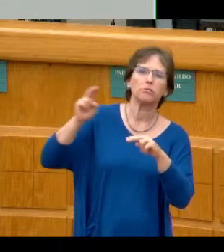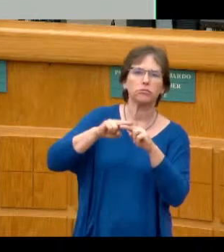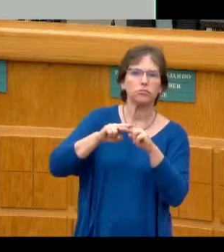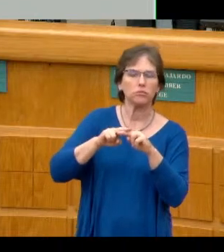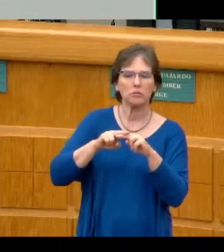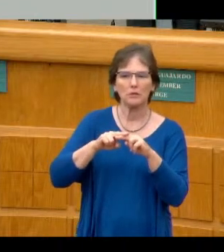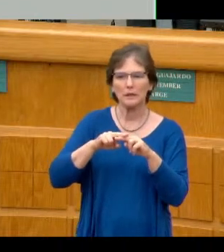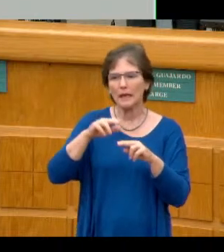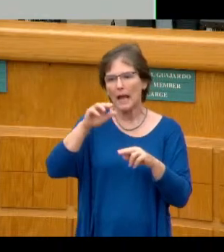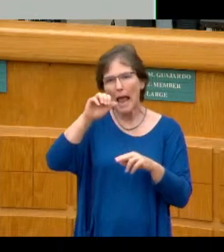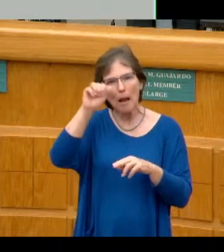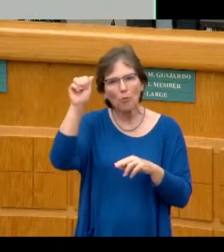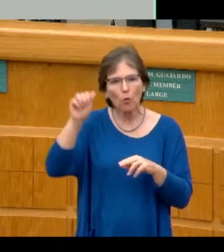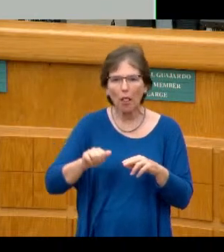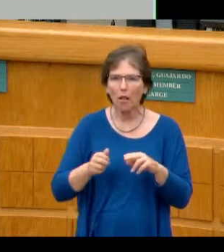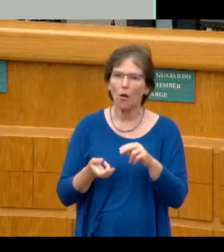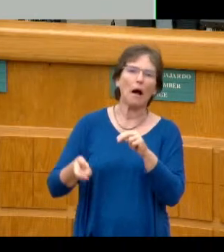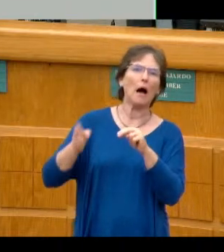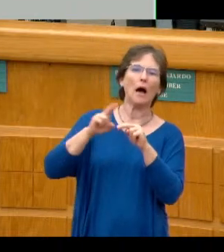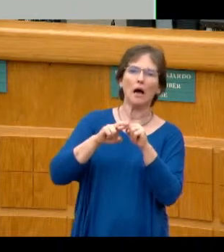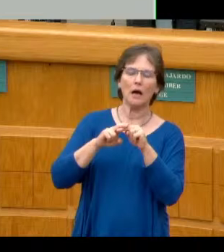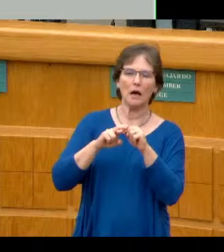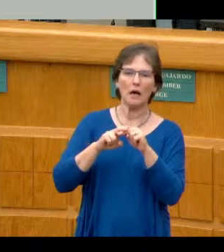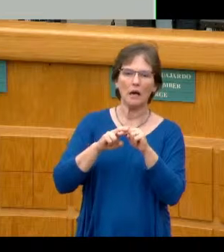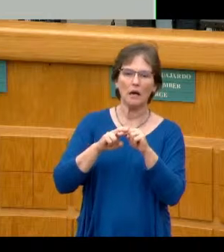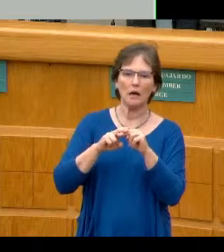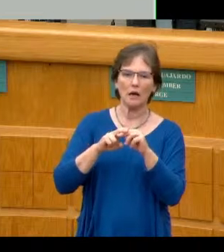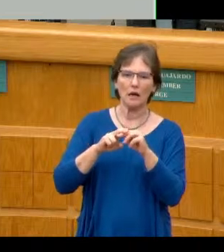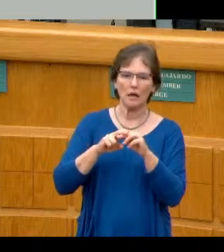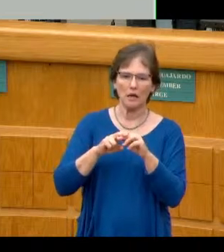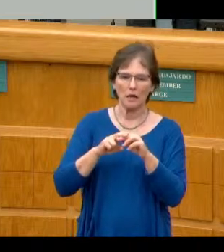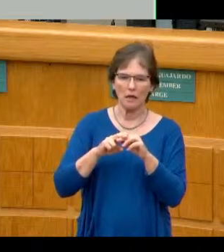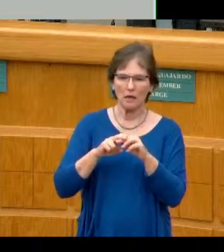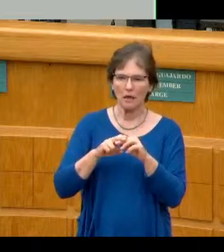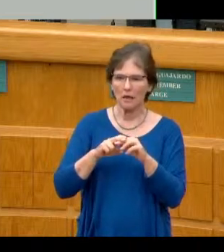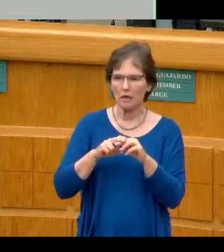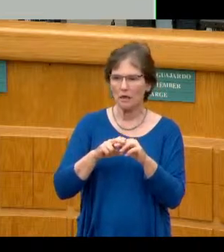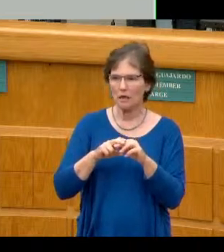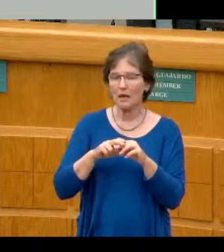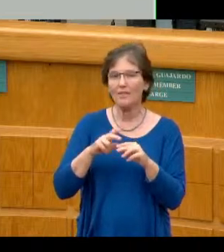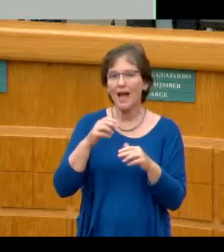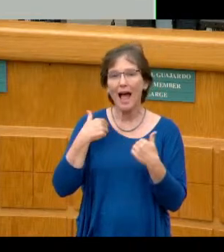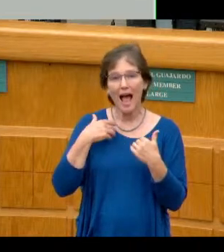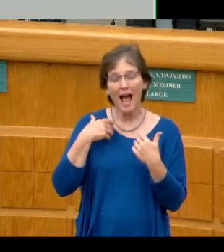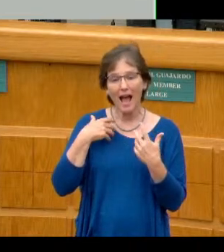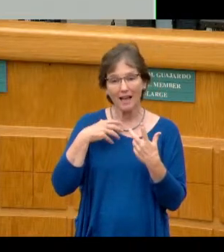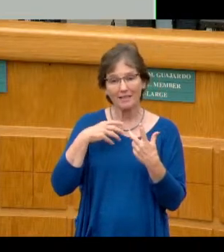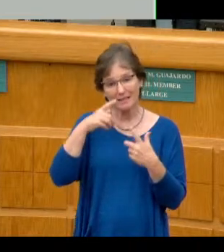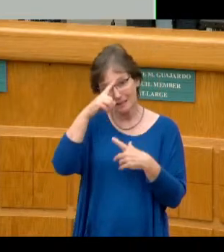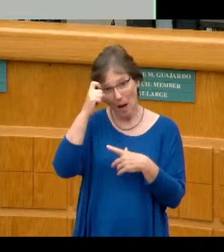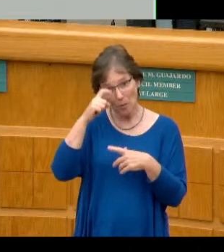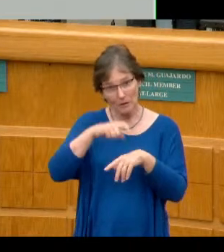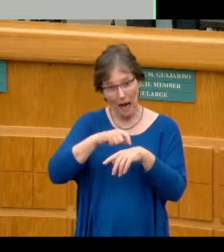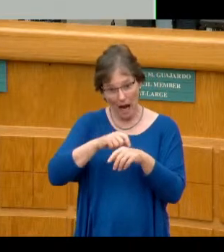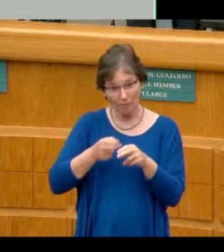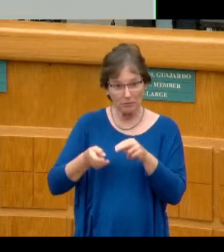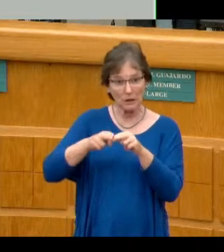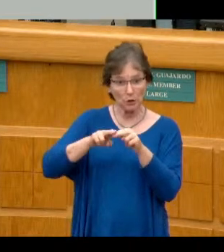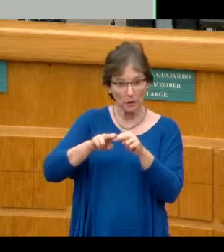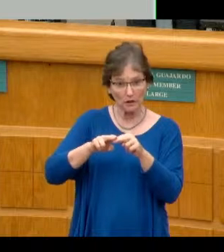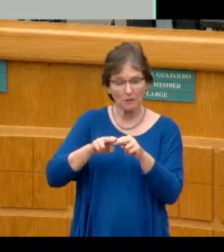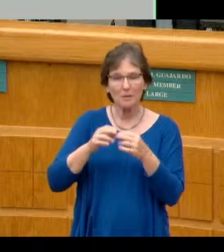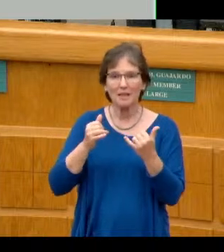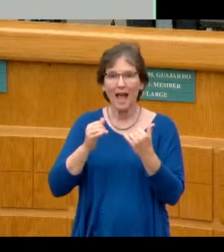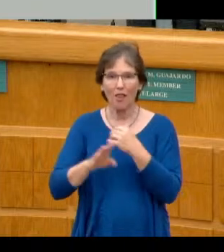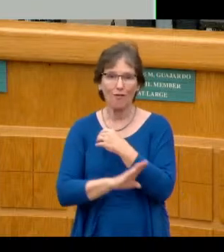get your attention on these other lines here. These are places where the number of cases is really going up, and really going